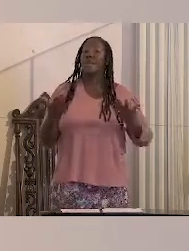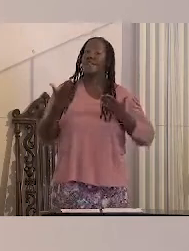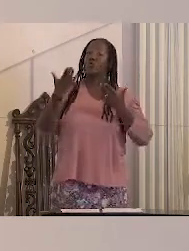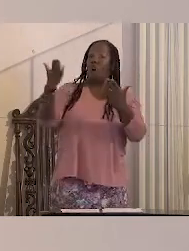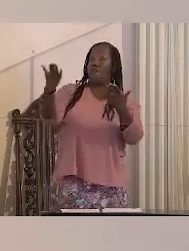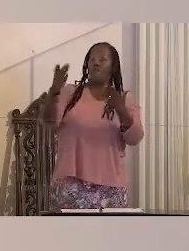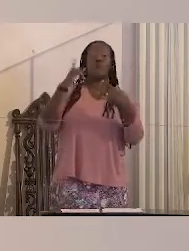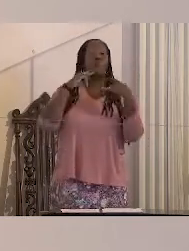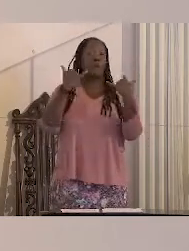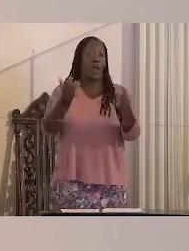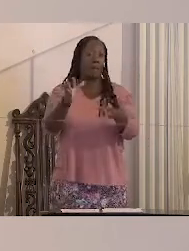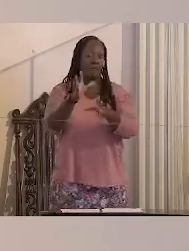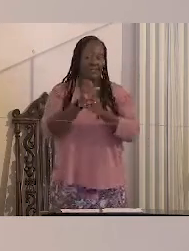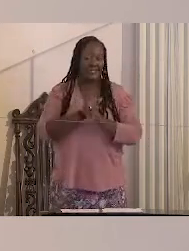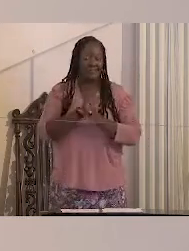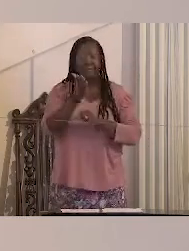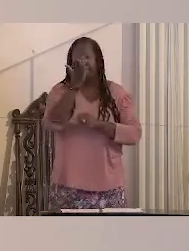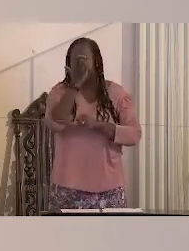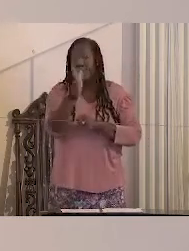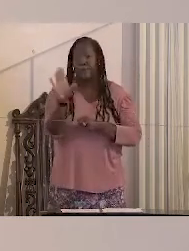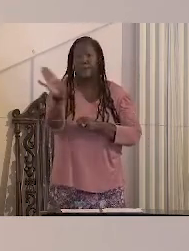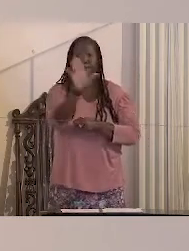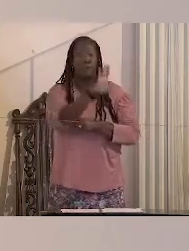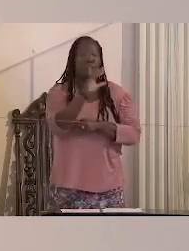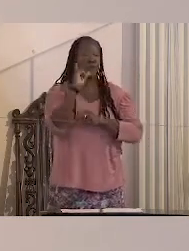Thank you for your generosity.